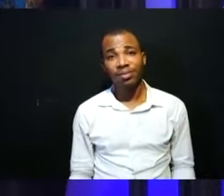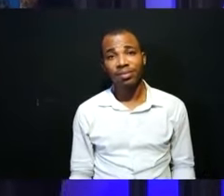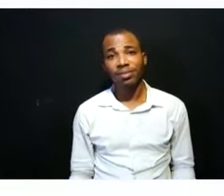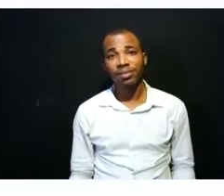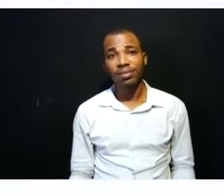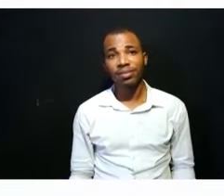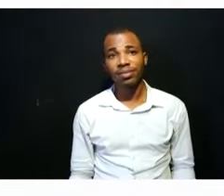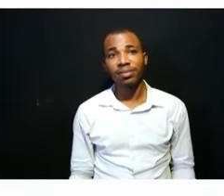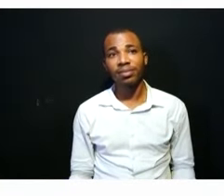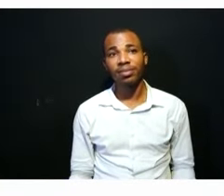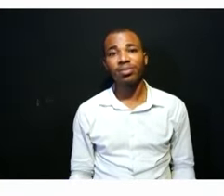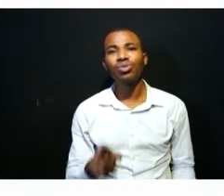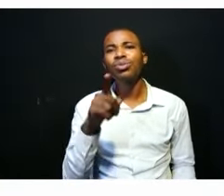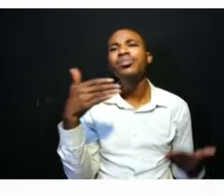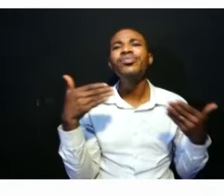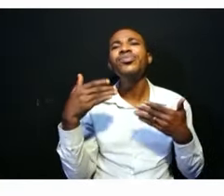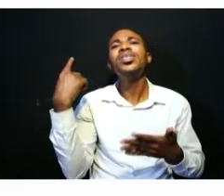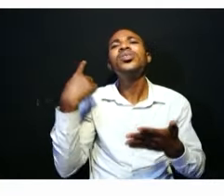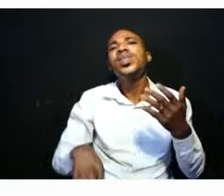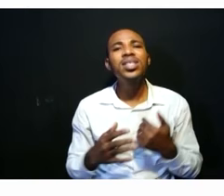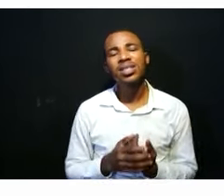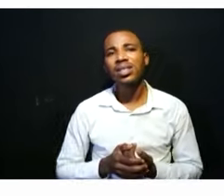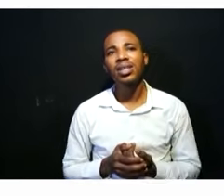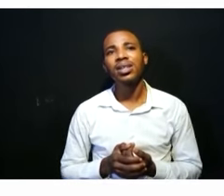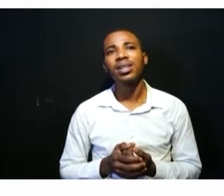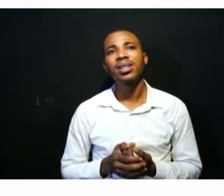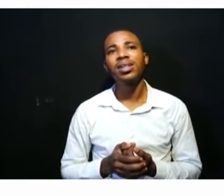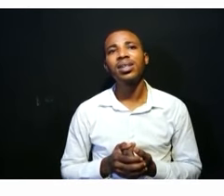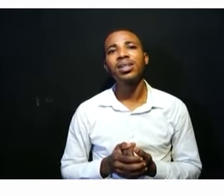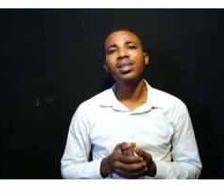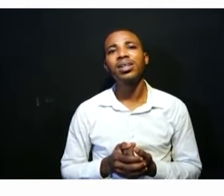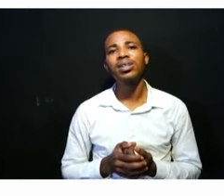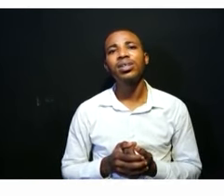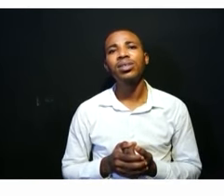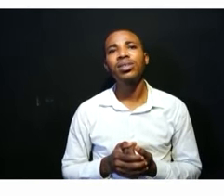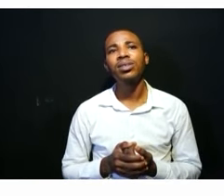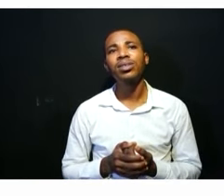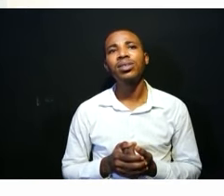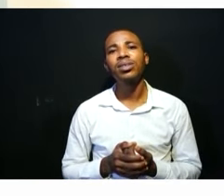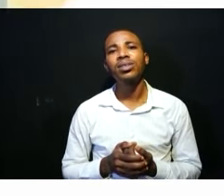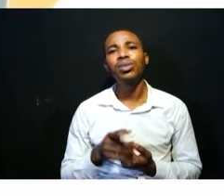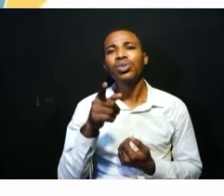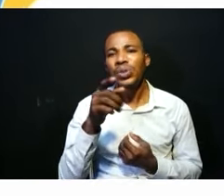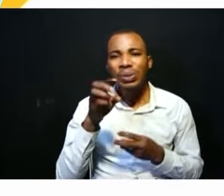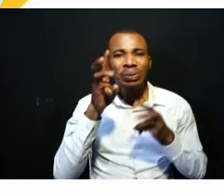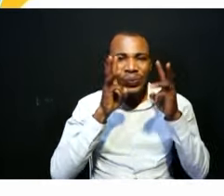What has been your fear? What have you been mourning